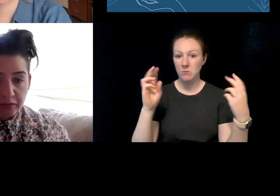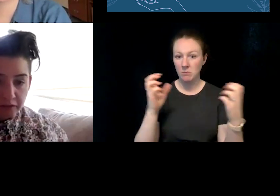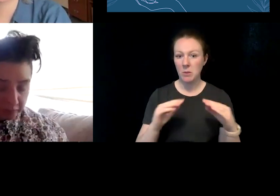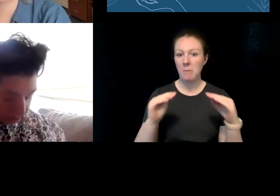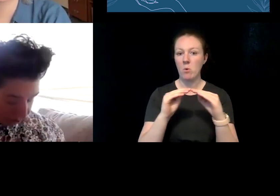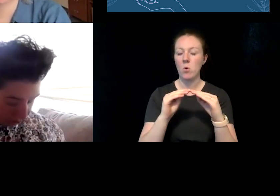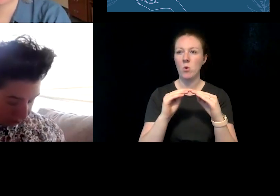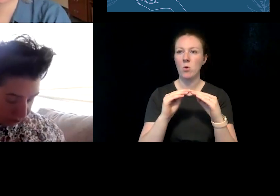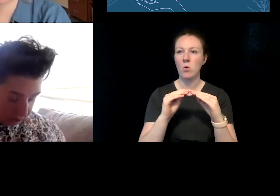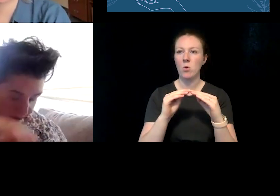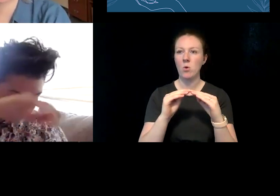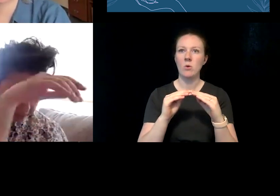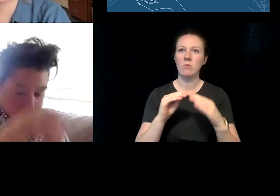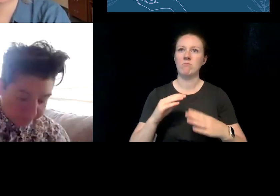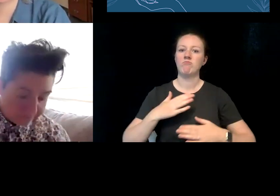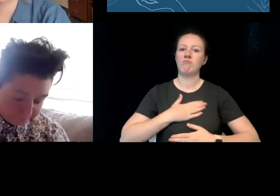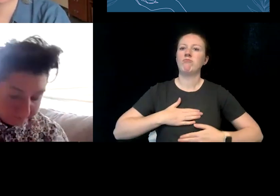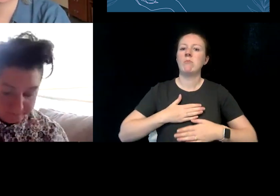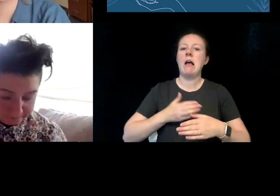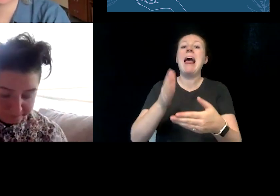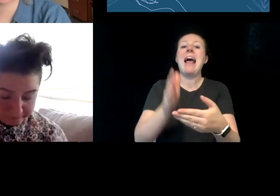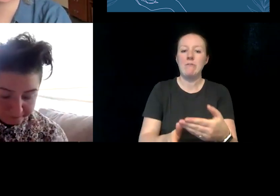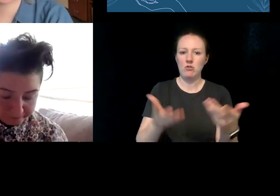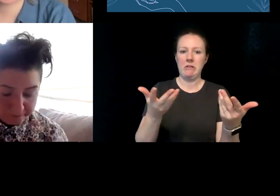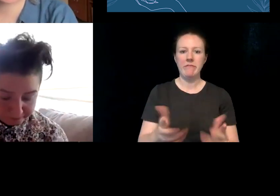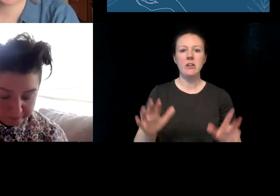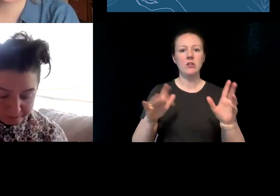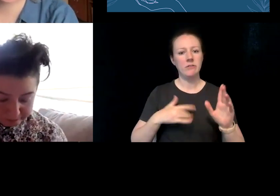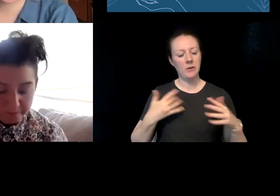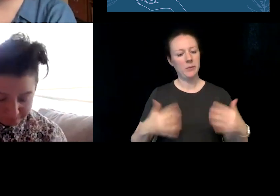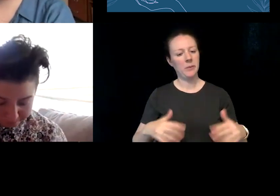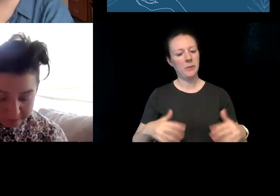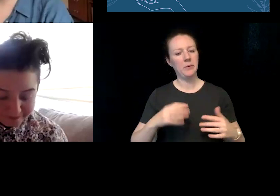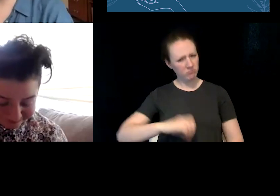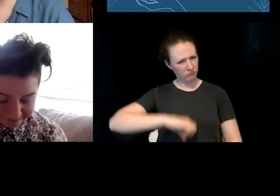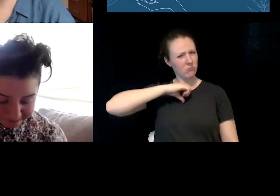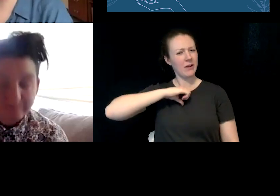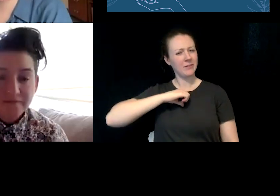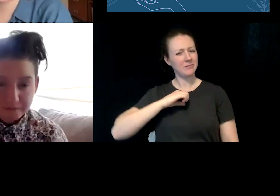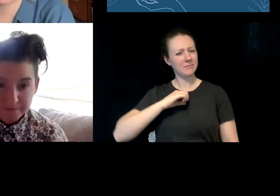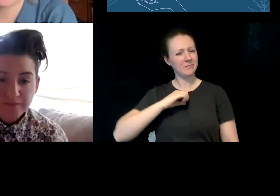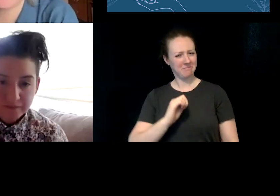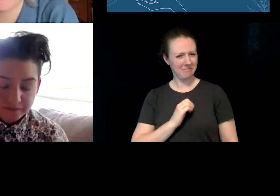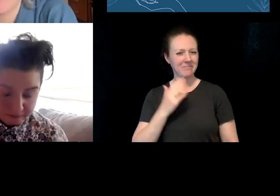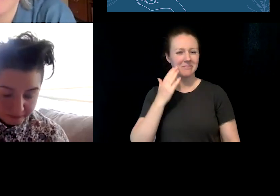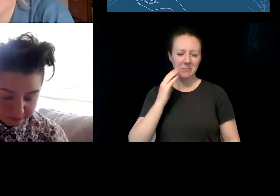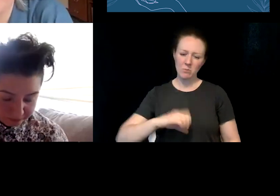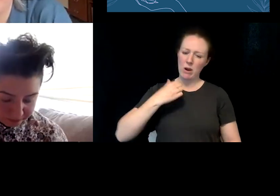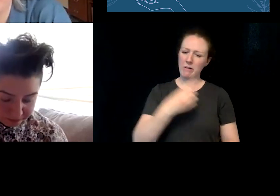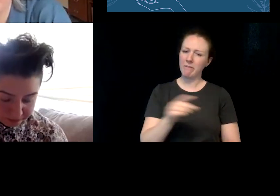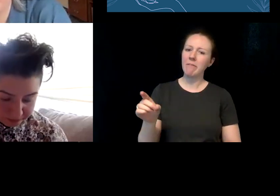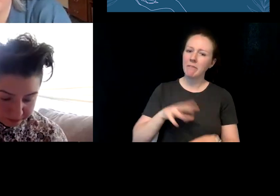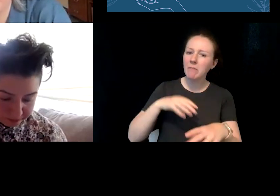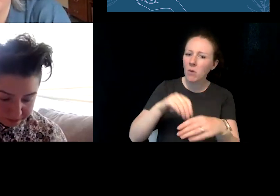gratifying or illuminating it can be at the end. With all the new questions that comes from those processes. But